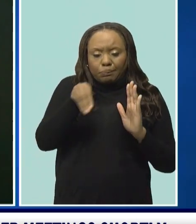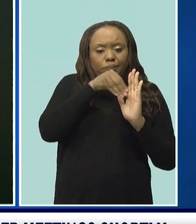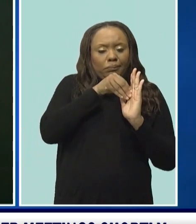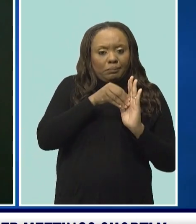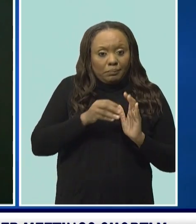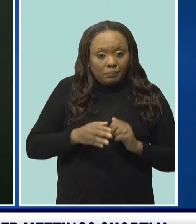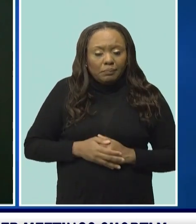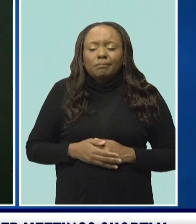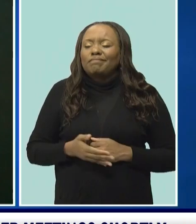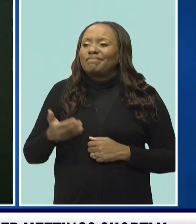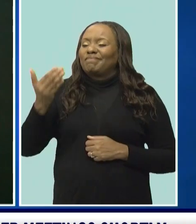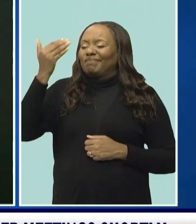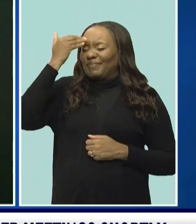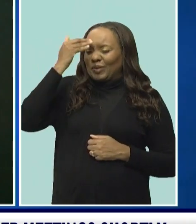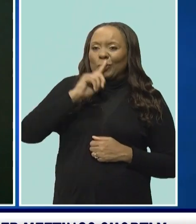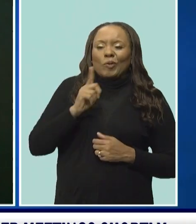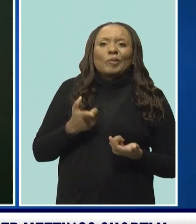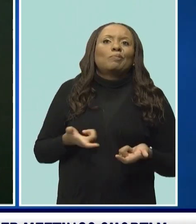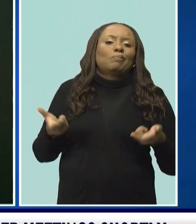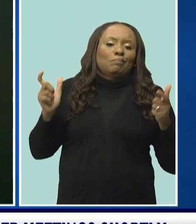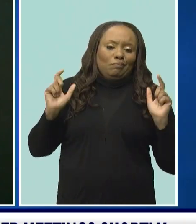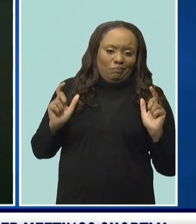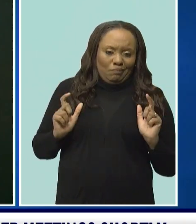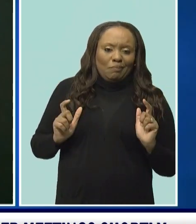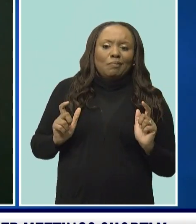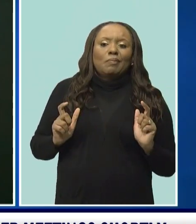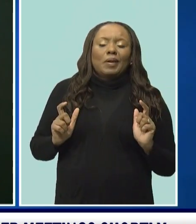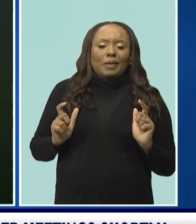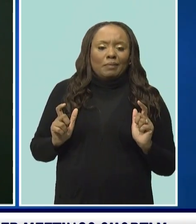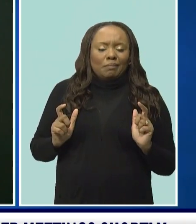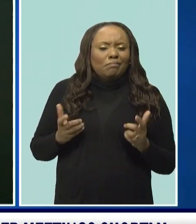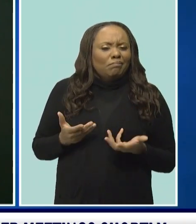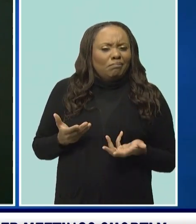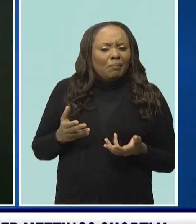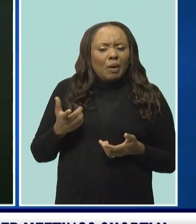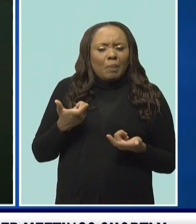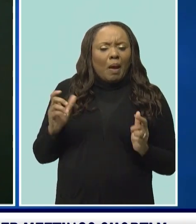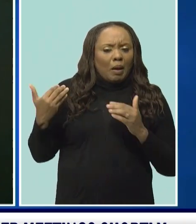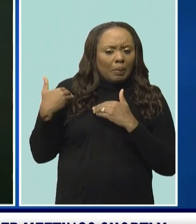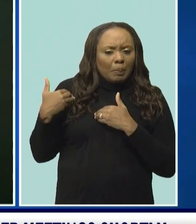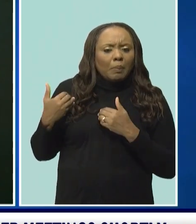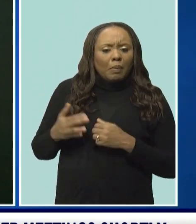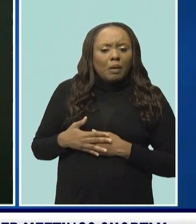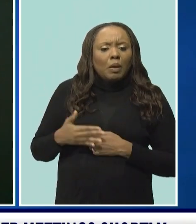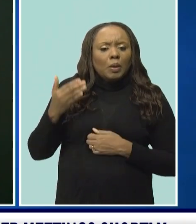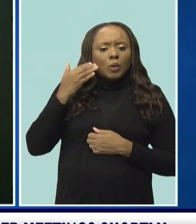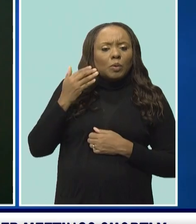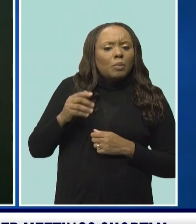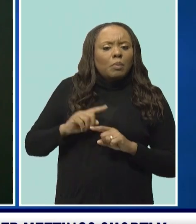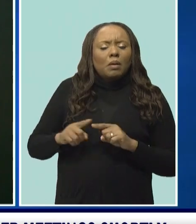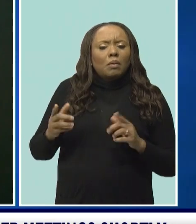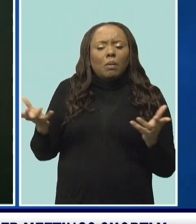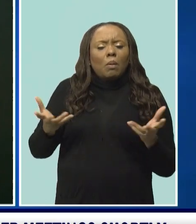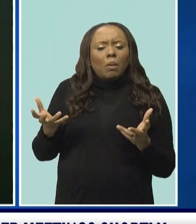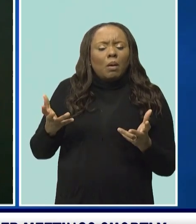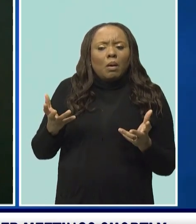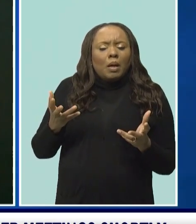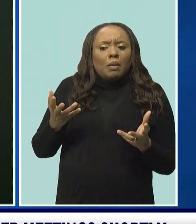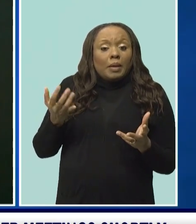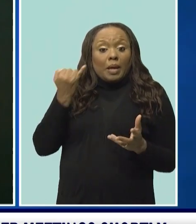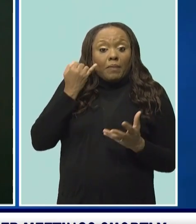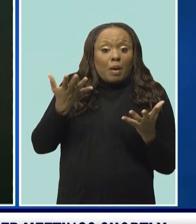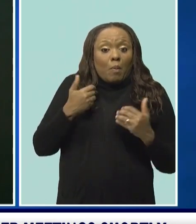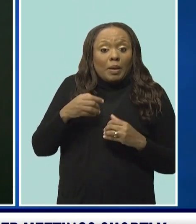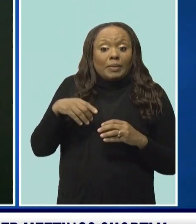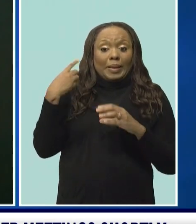big undertaking, so it's good to know there's additional manpower. Now, what about the submissions that will send by email? Where do I need to